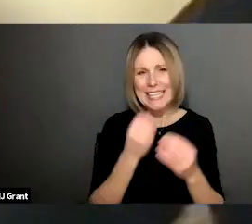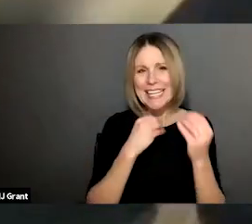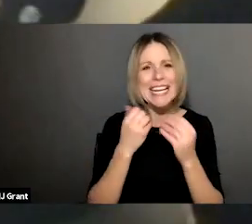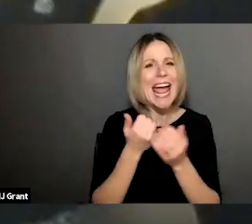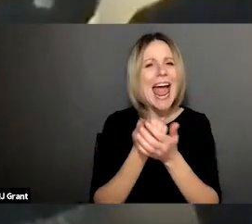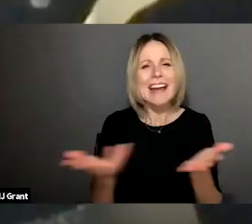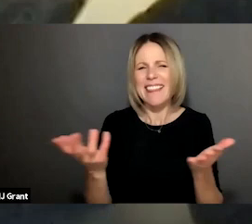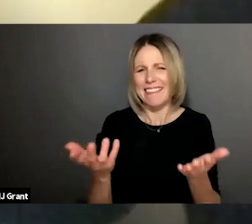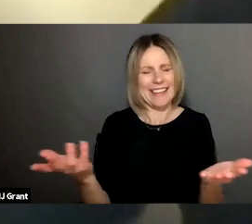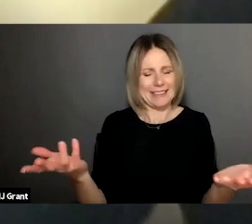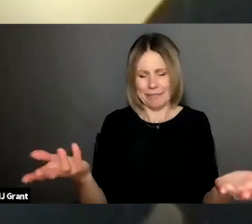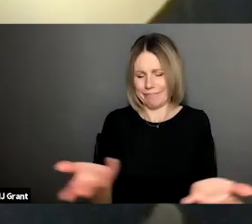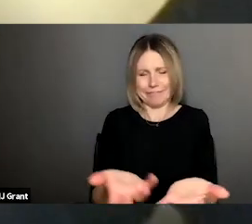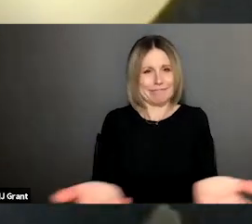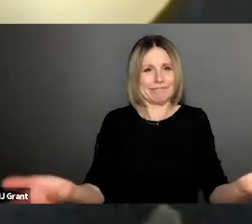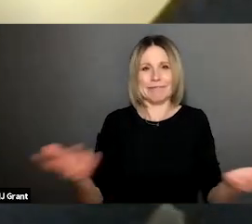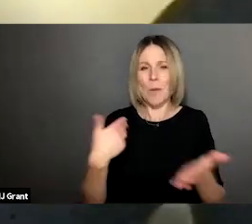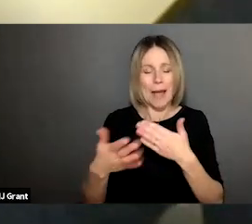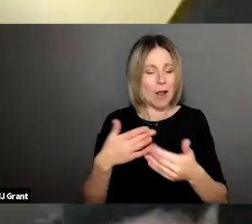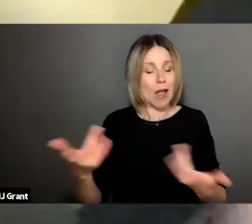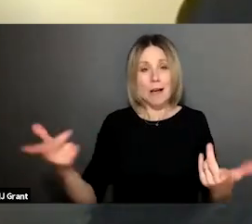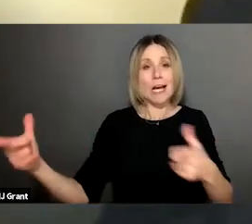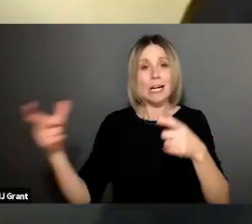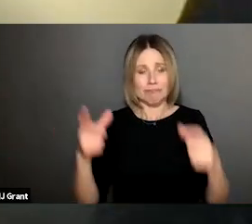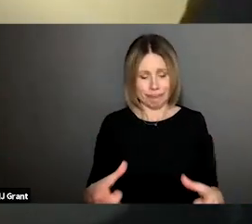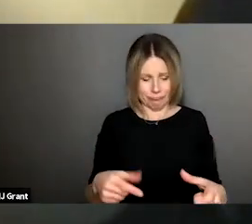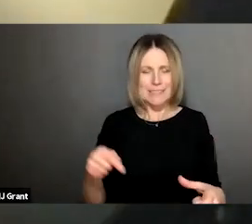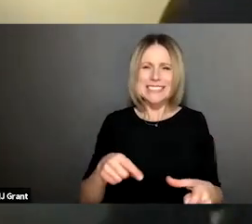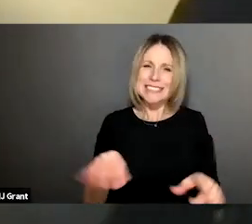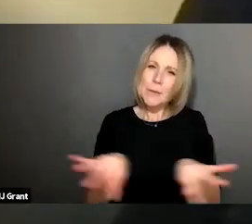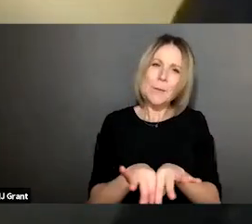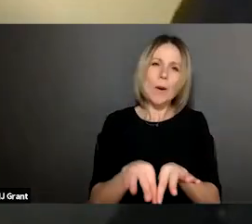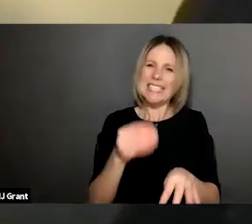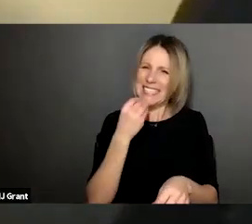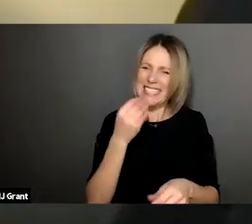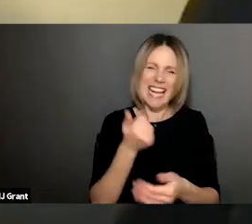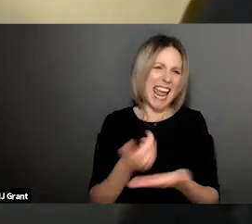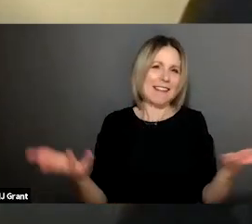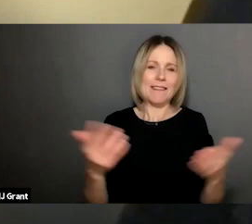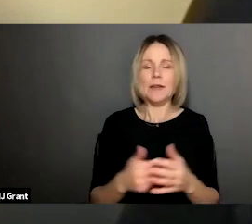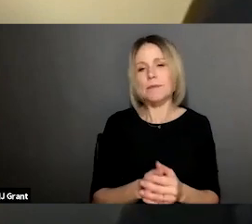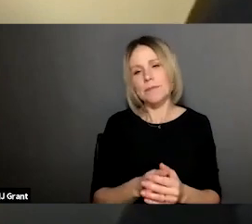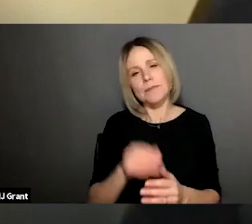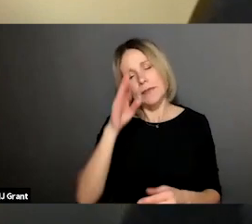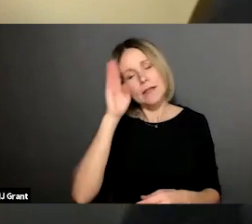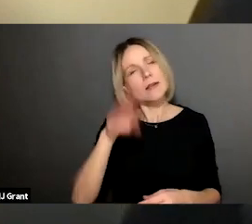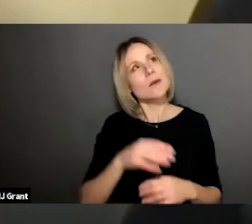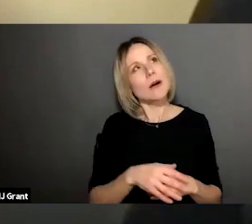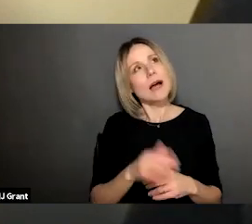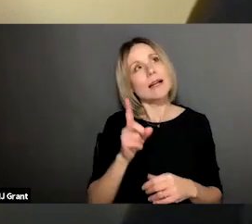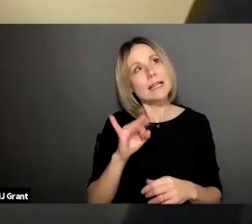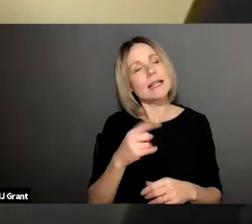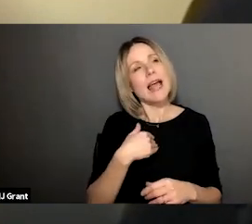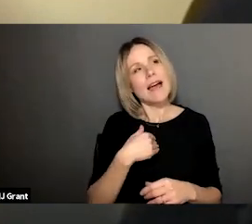a lot over the years. And for a while, after a really unfortunate experience with a very large